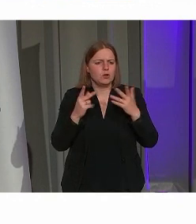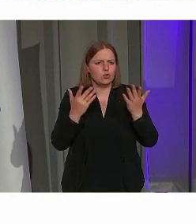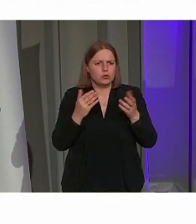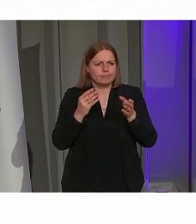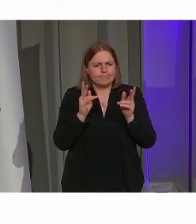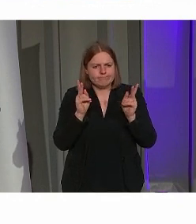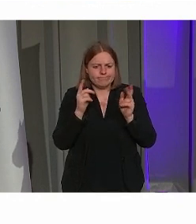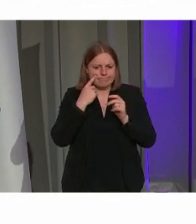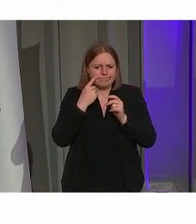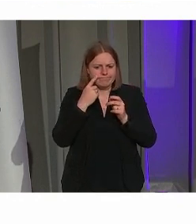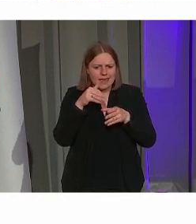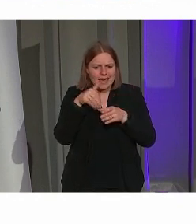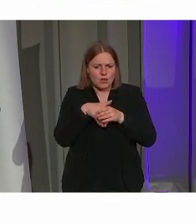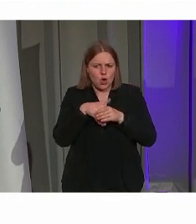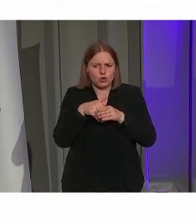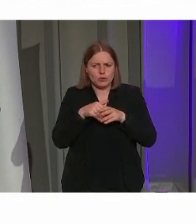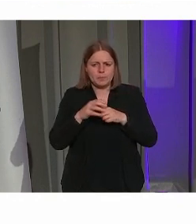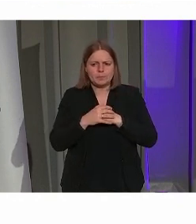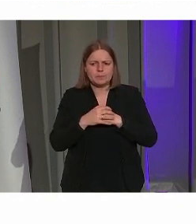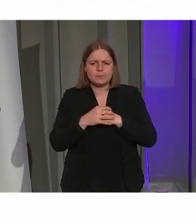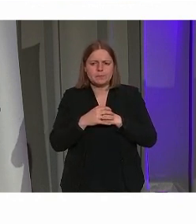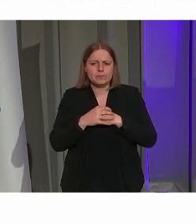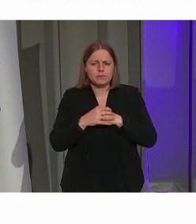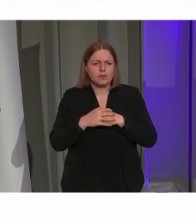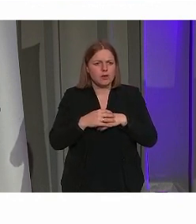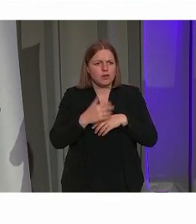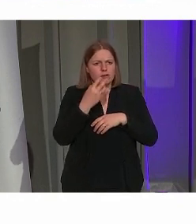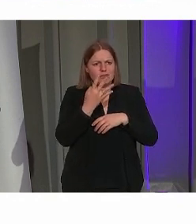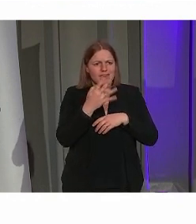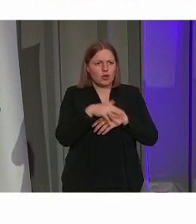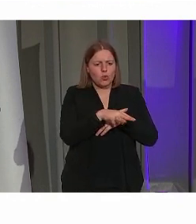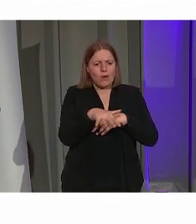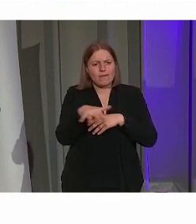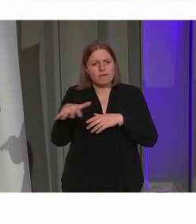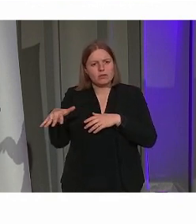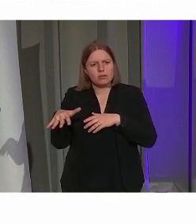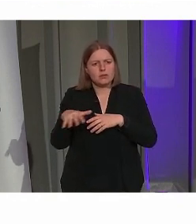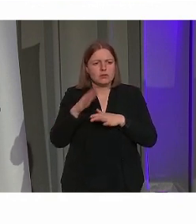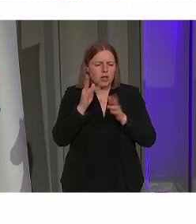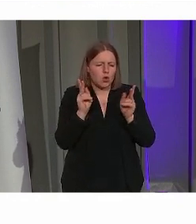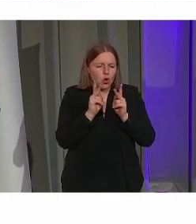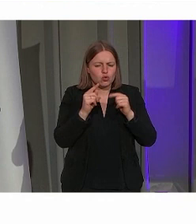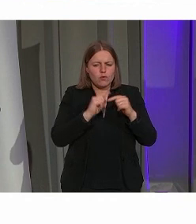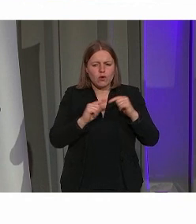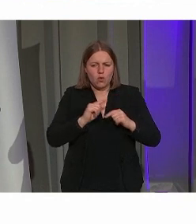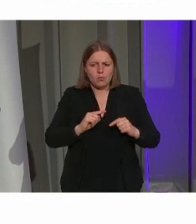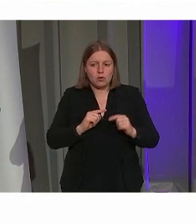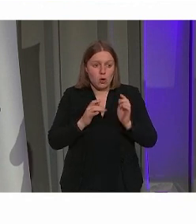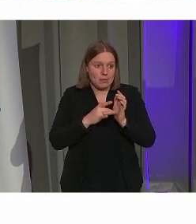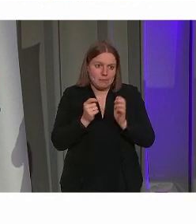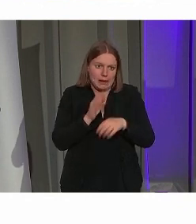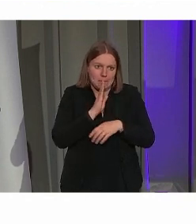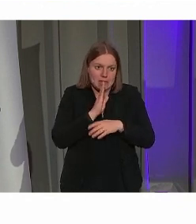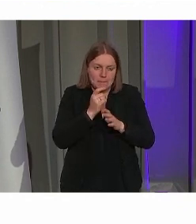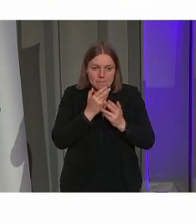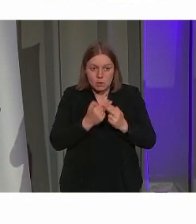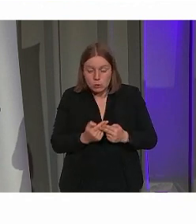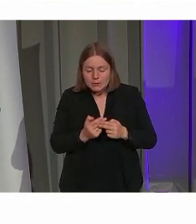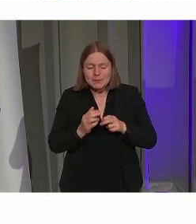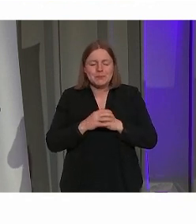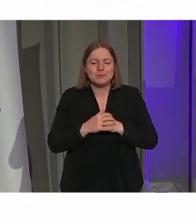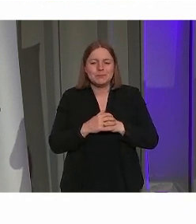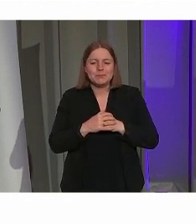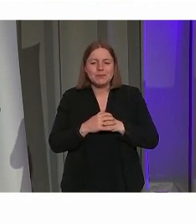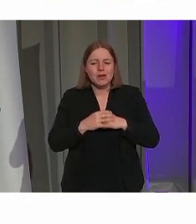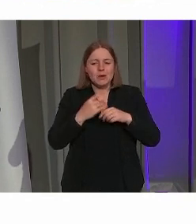And let's look at the content now. The construction sites. I'm going to go through the 4